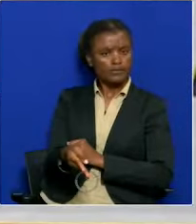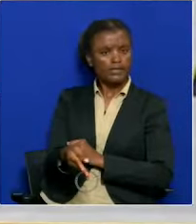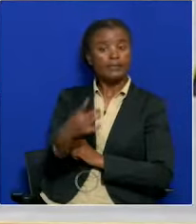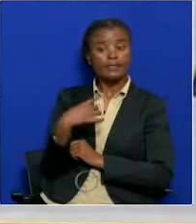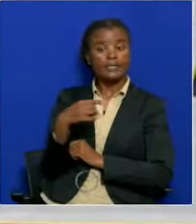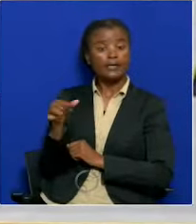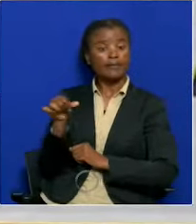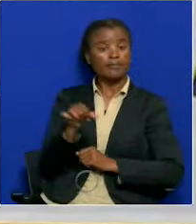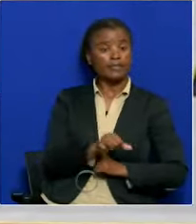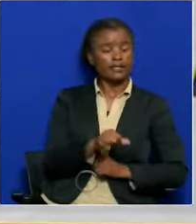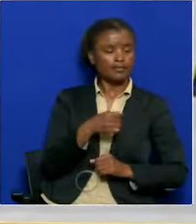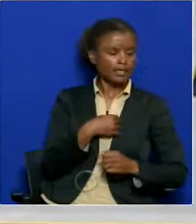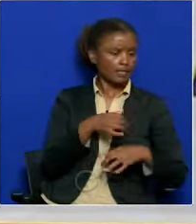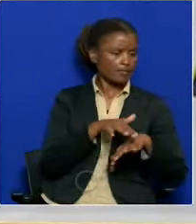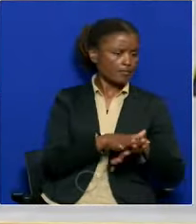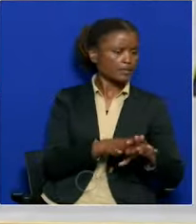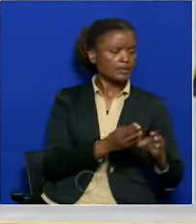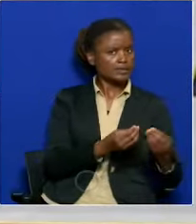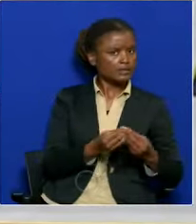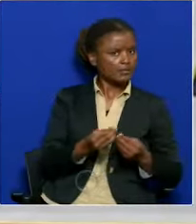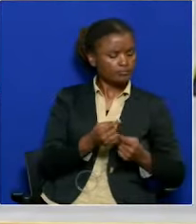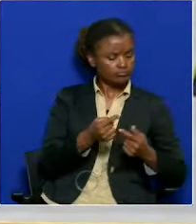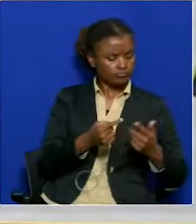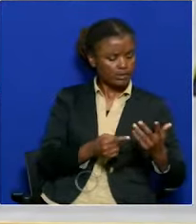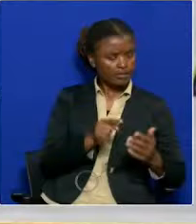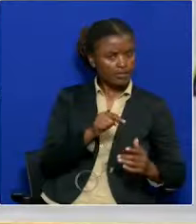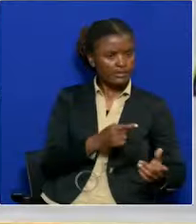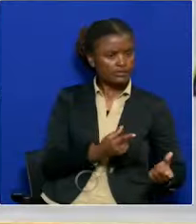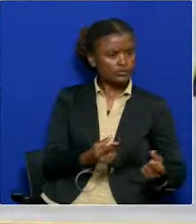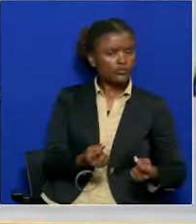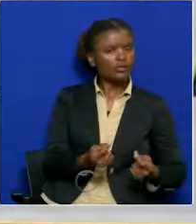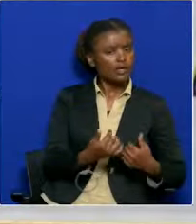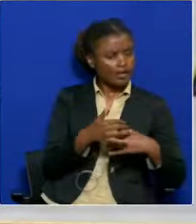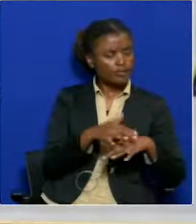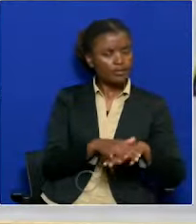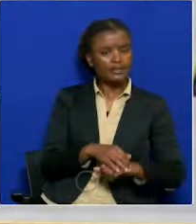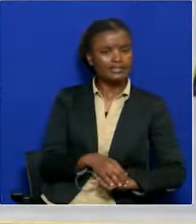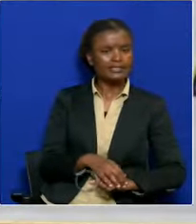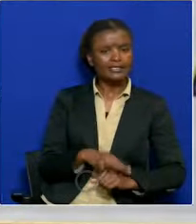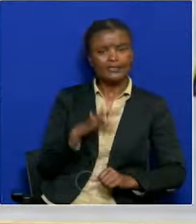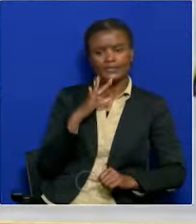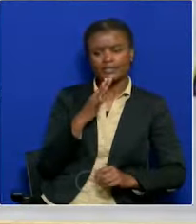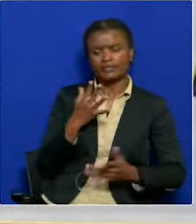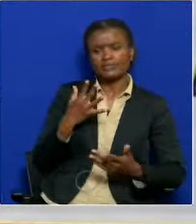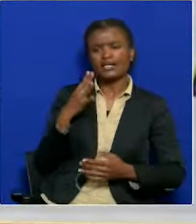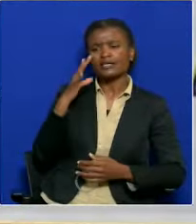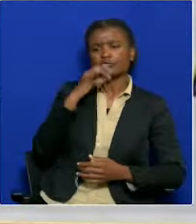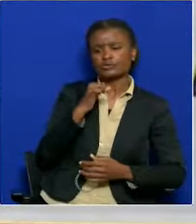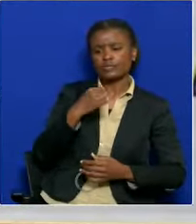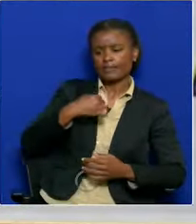implemented. So I must be perceived as a good worker other than belonging to somebody.